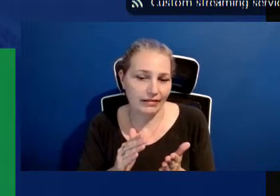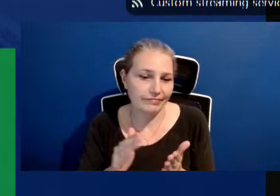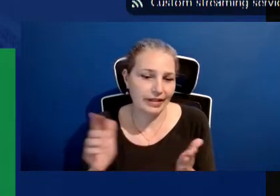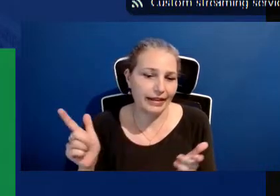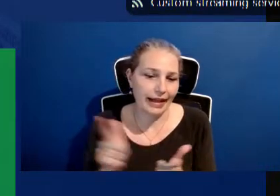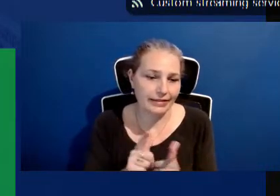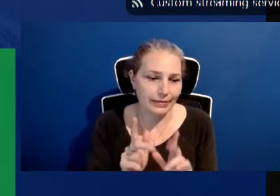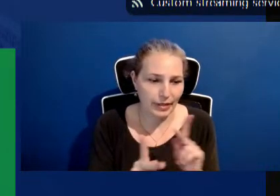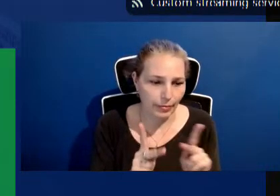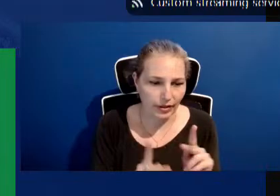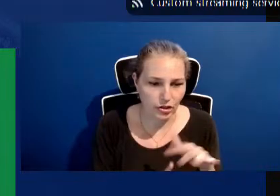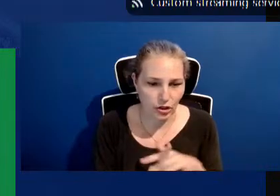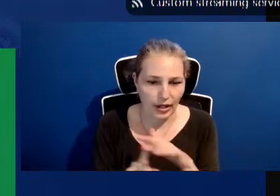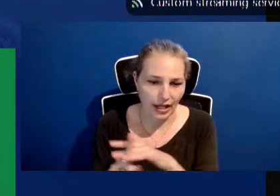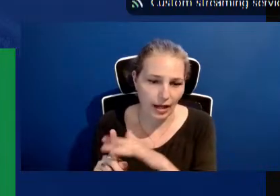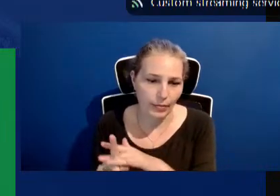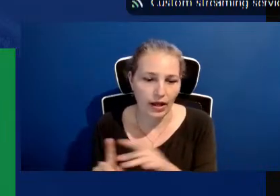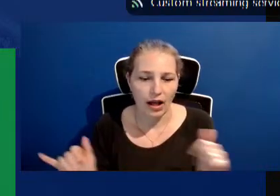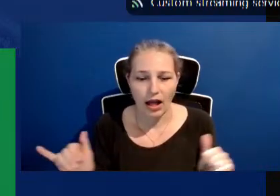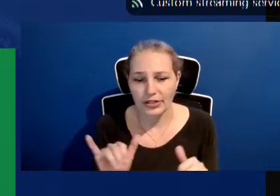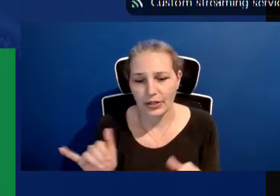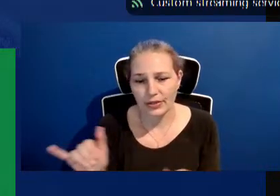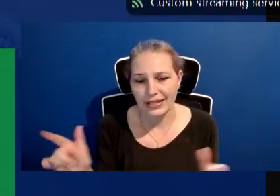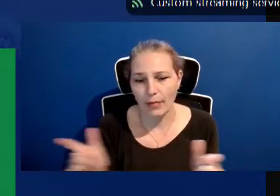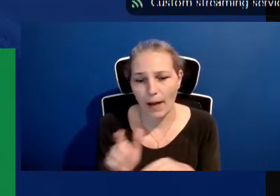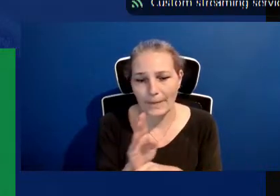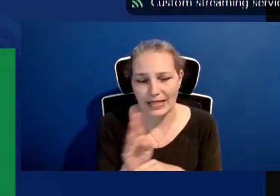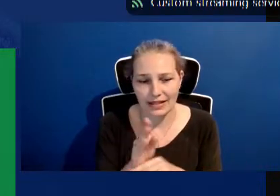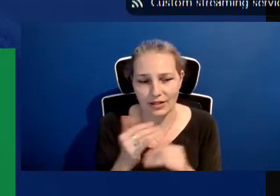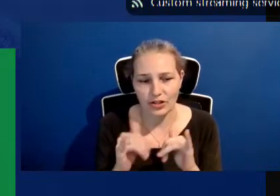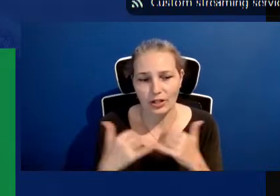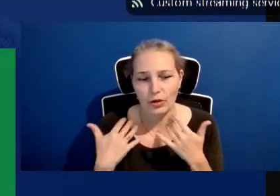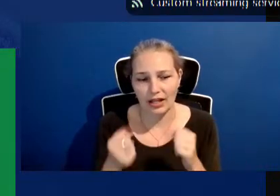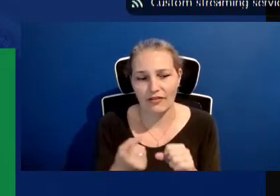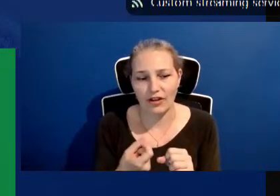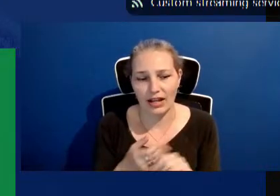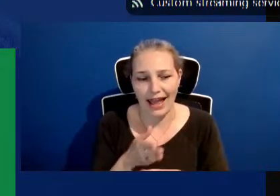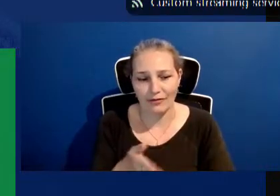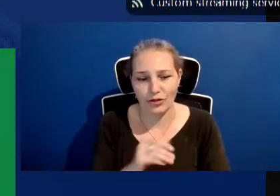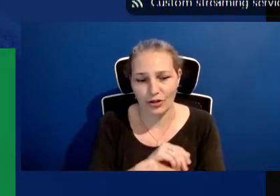kind of recovering from COVID, the entertainment strikes, and other